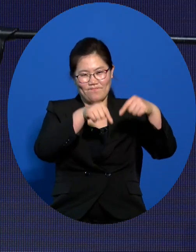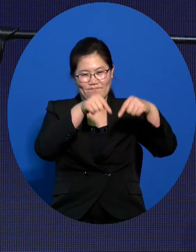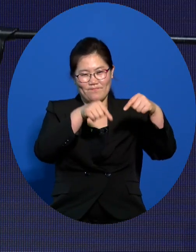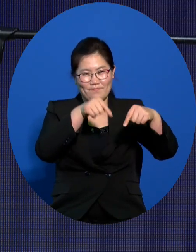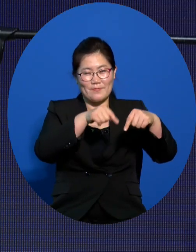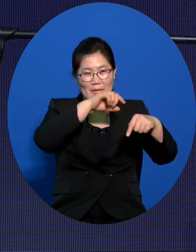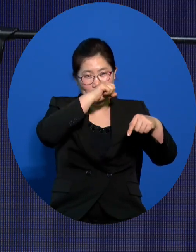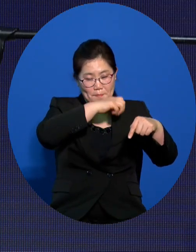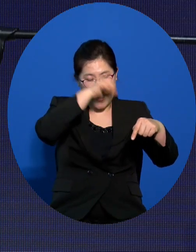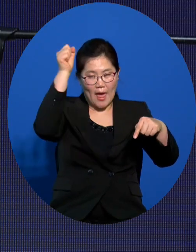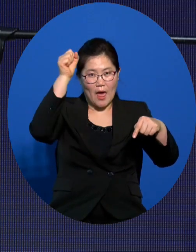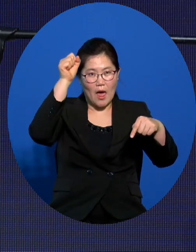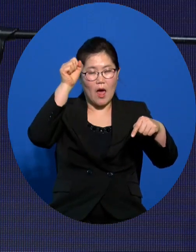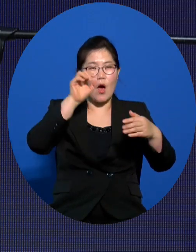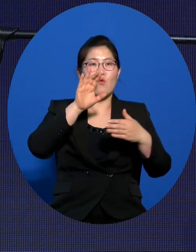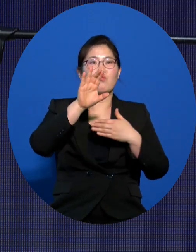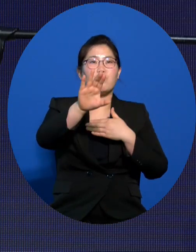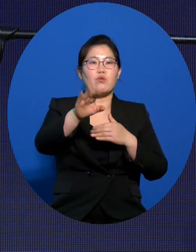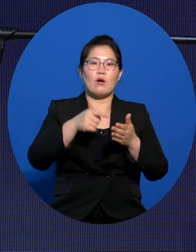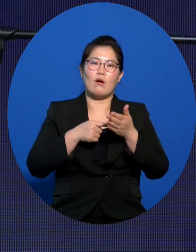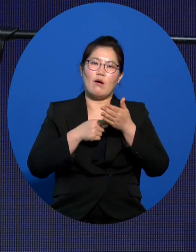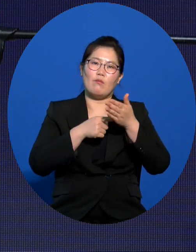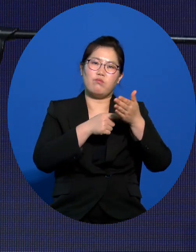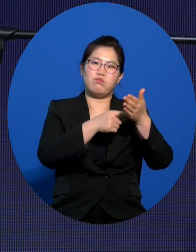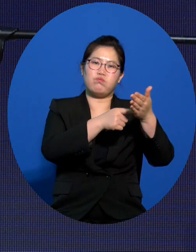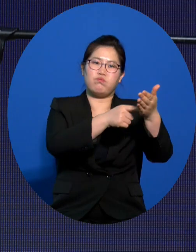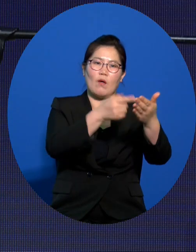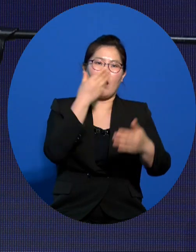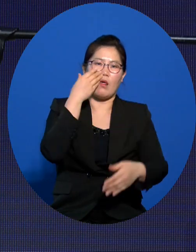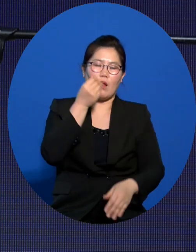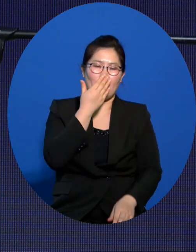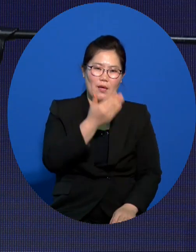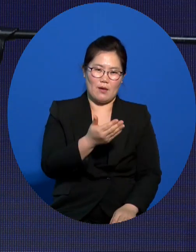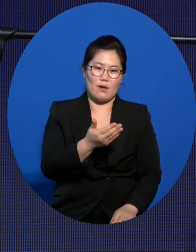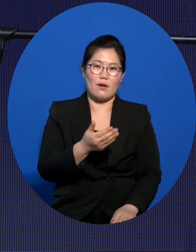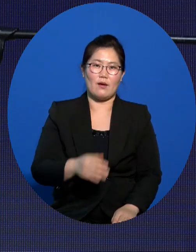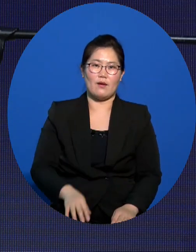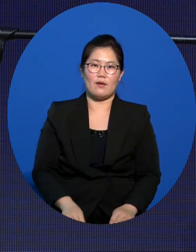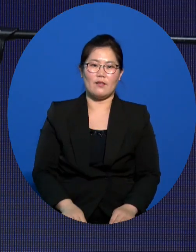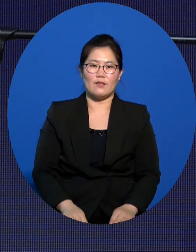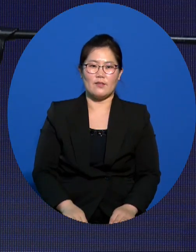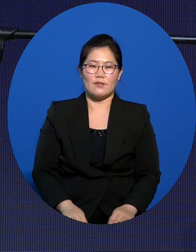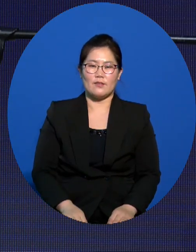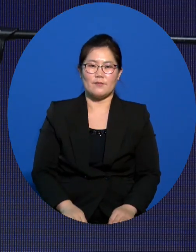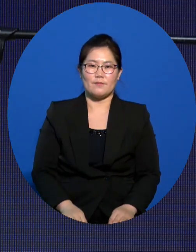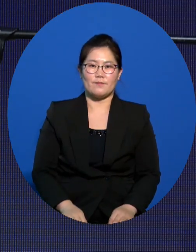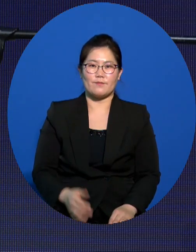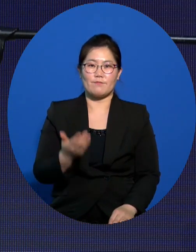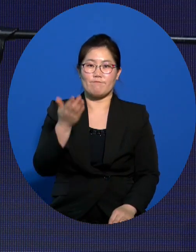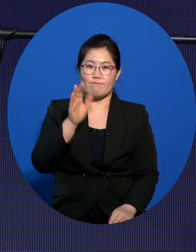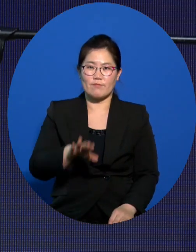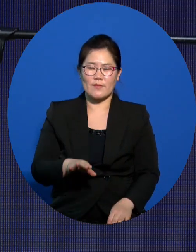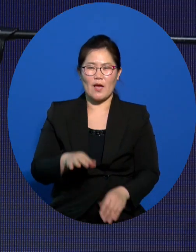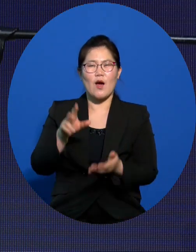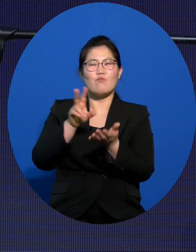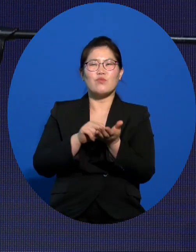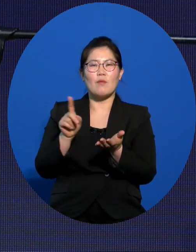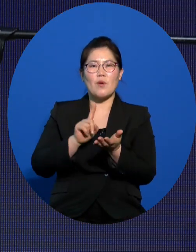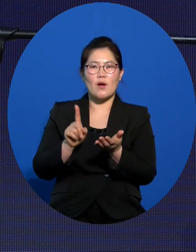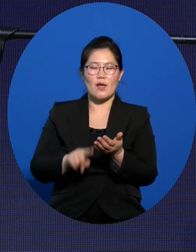But when we talk with the working level officials, we can see that we